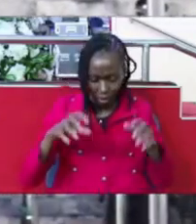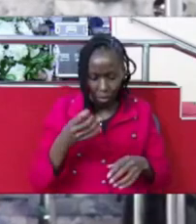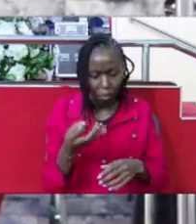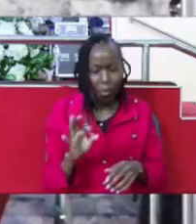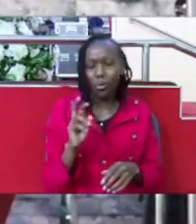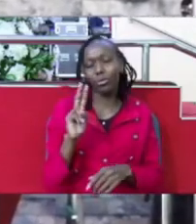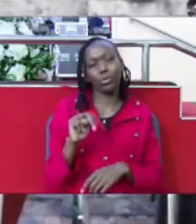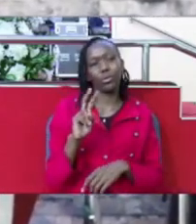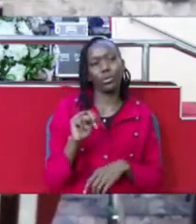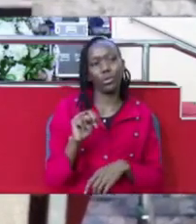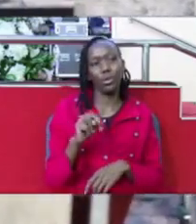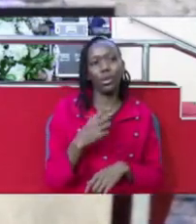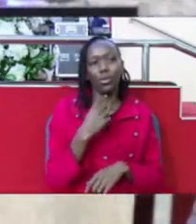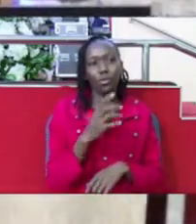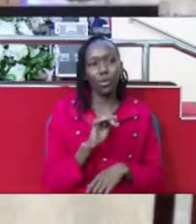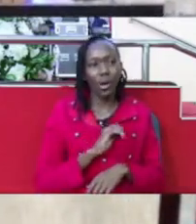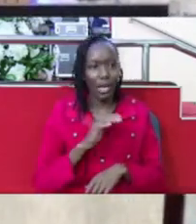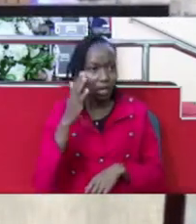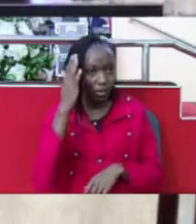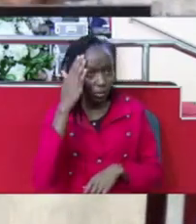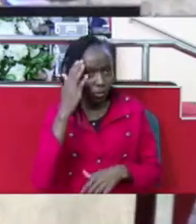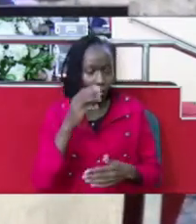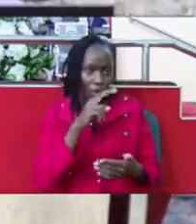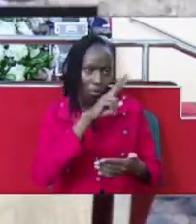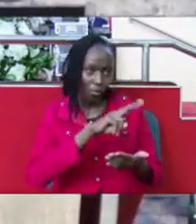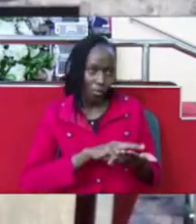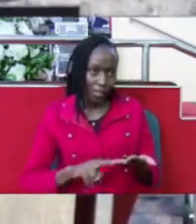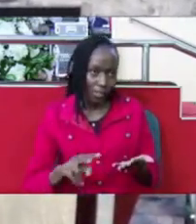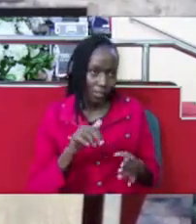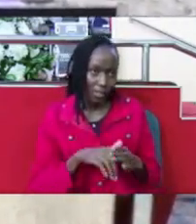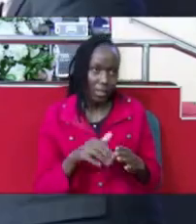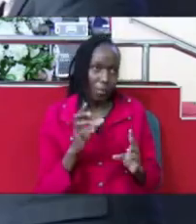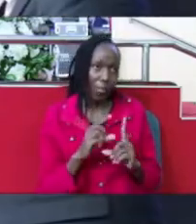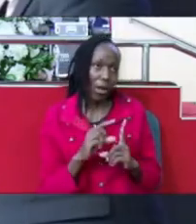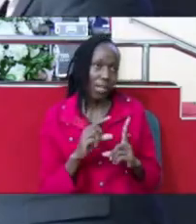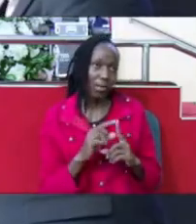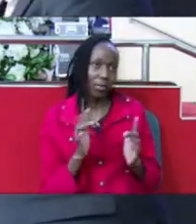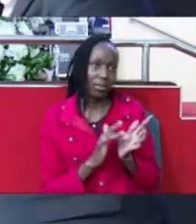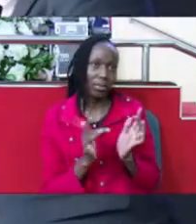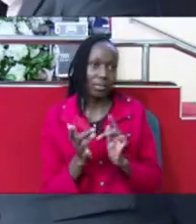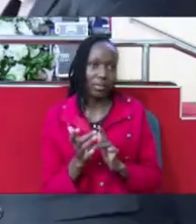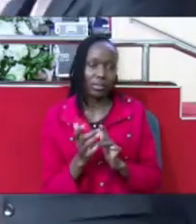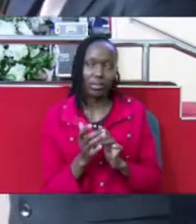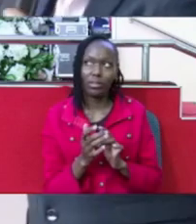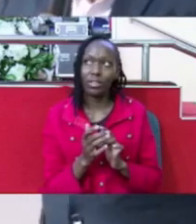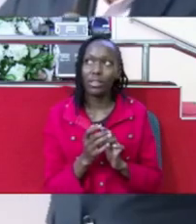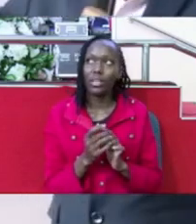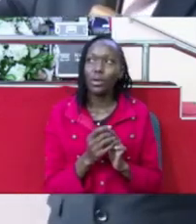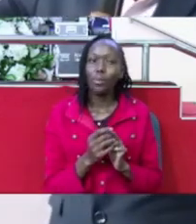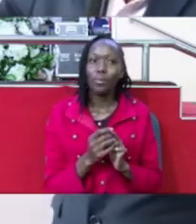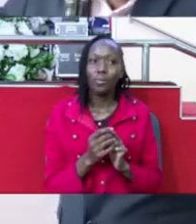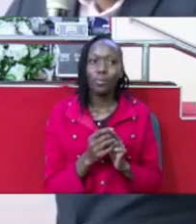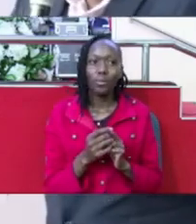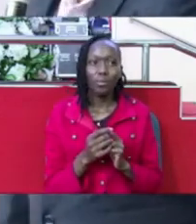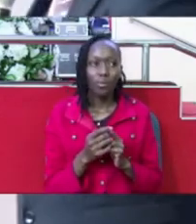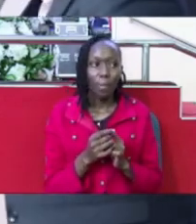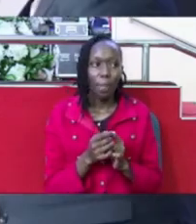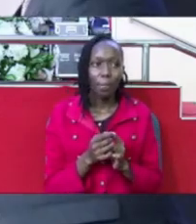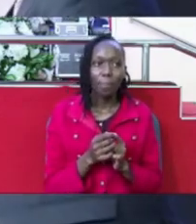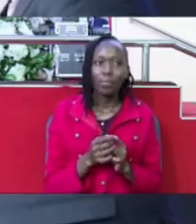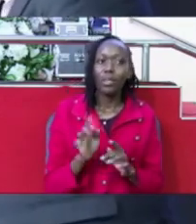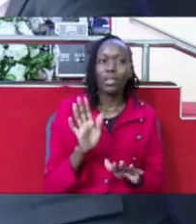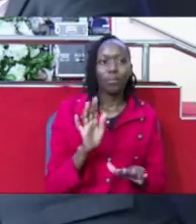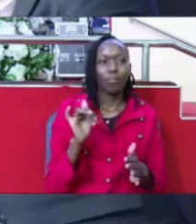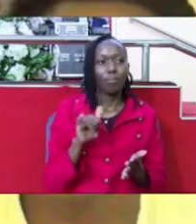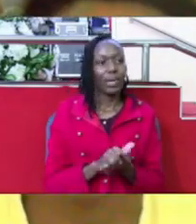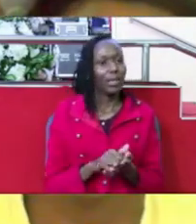Bible. Nilijua ni verse kwenye Bible. Only later to come to discover it was a Kamba song. Kumbe ilikuwa wimbo wa Kikamba. That they used to sing in